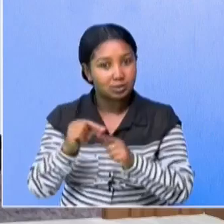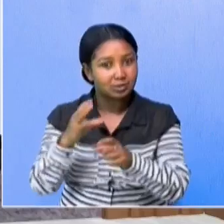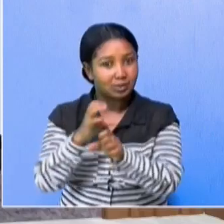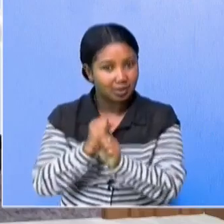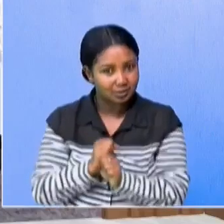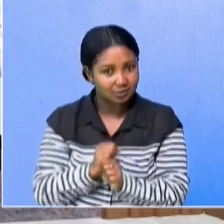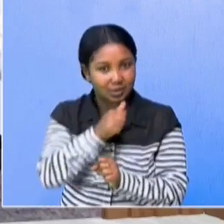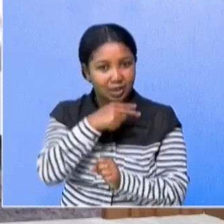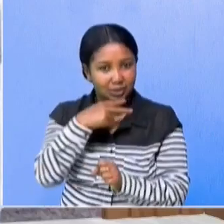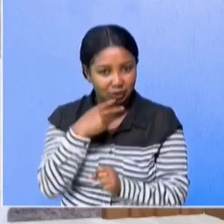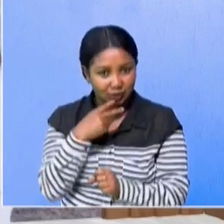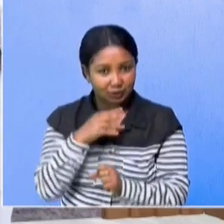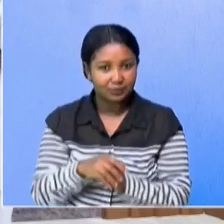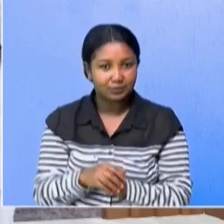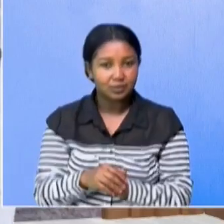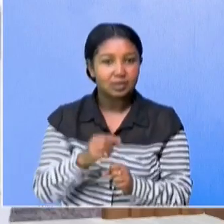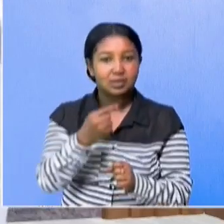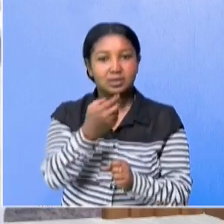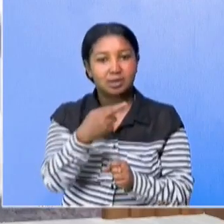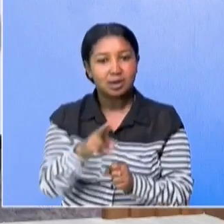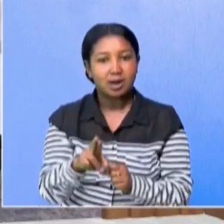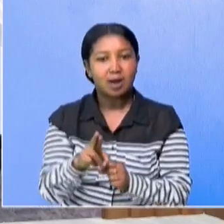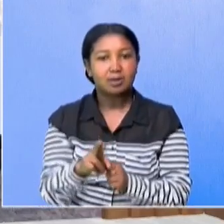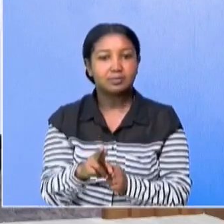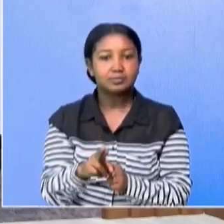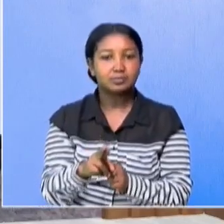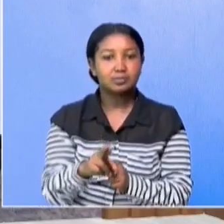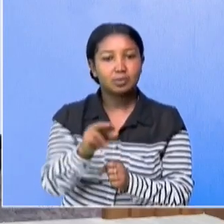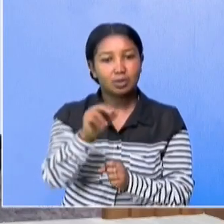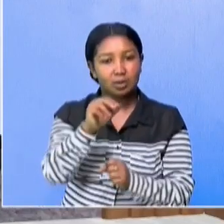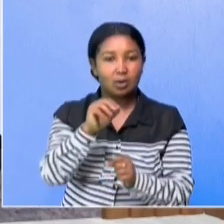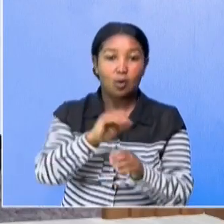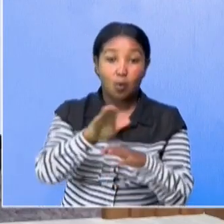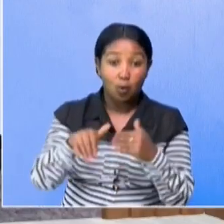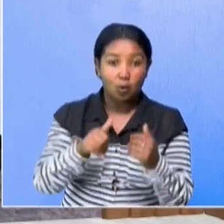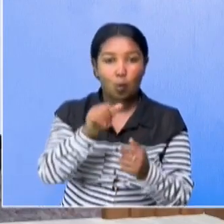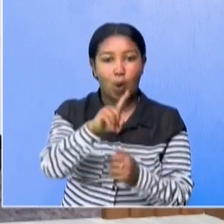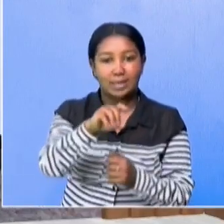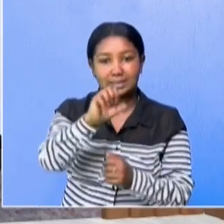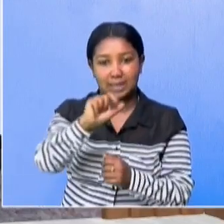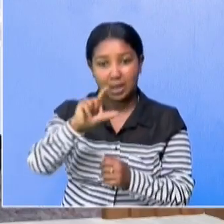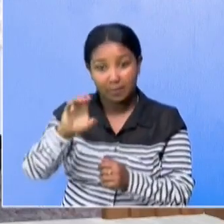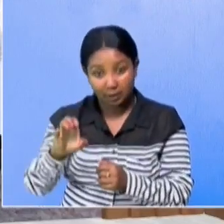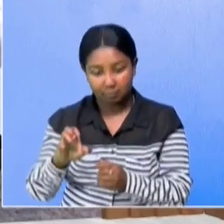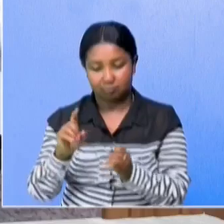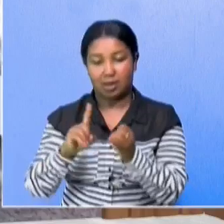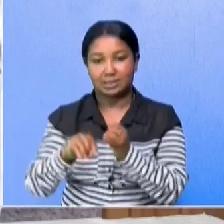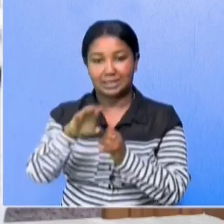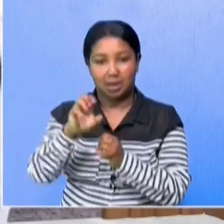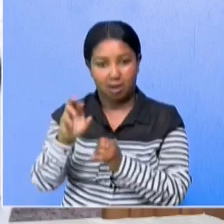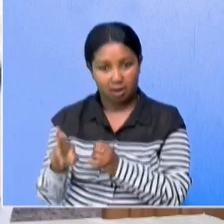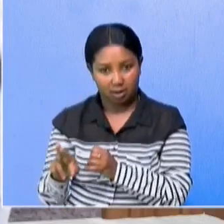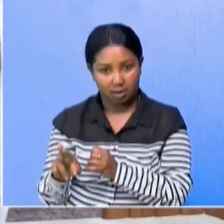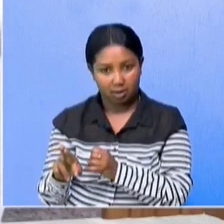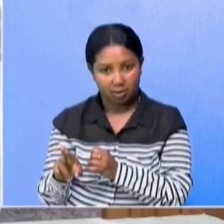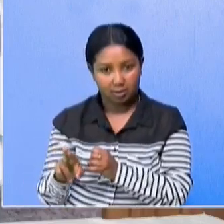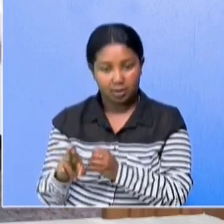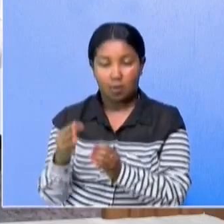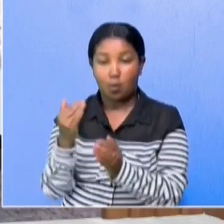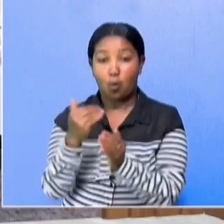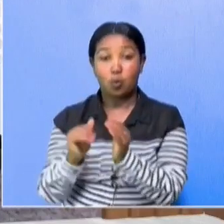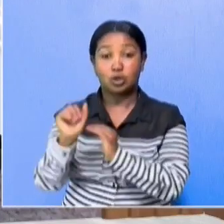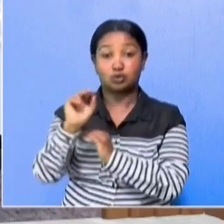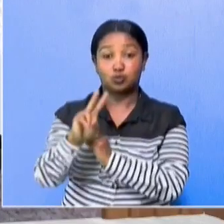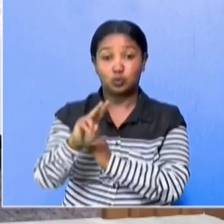their adjective forms? They are all one syllabic words. The same is true when it comes in the case of more than two